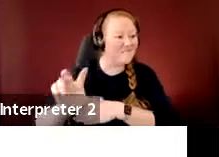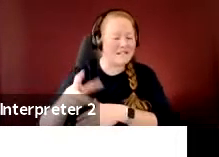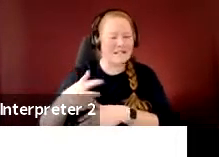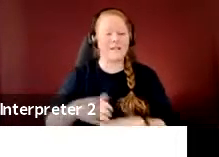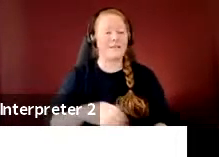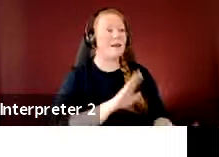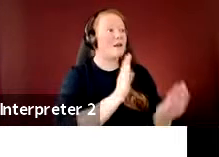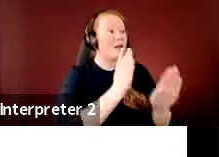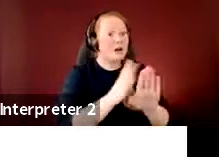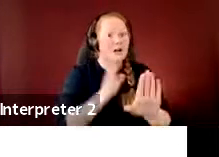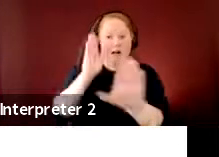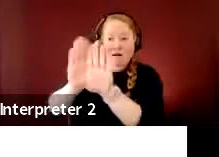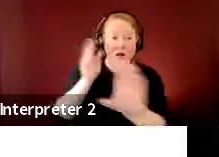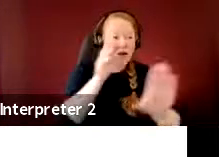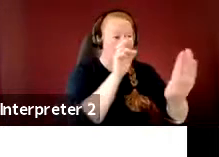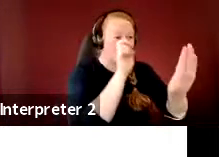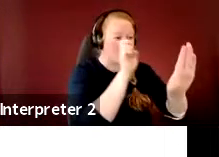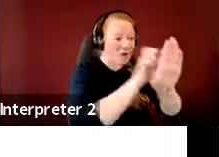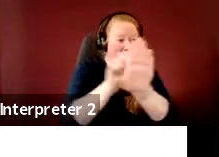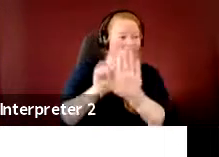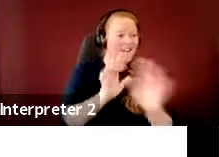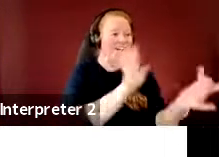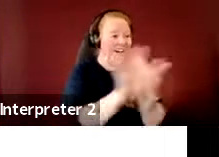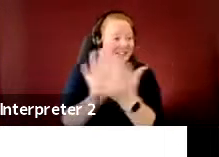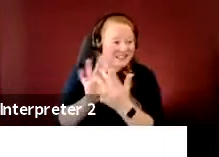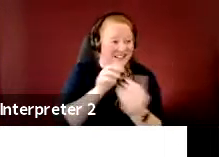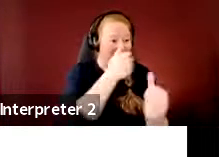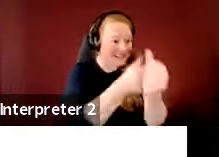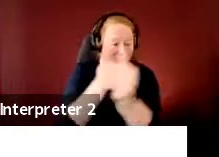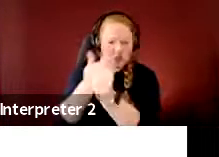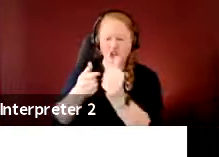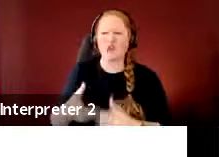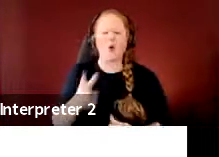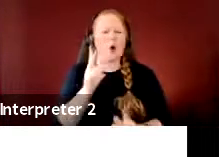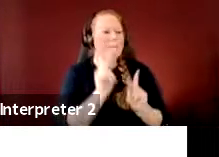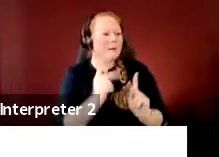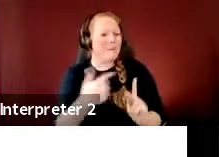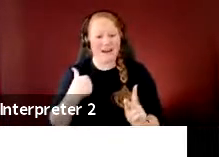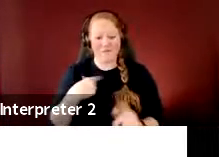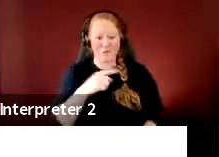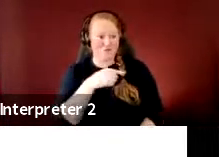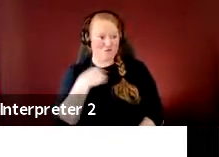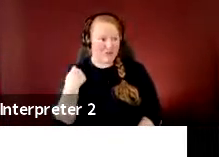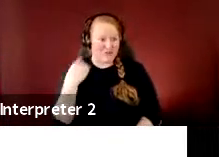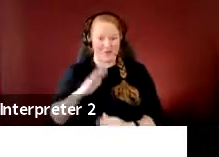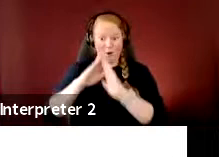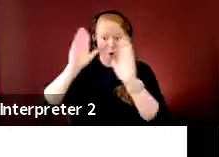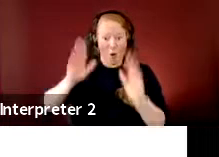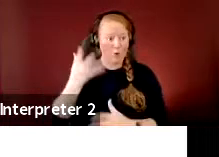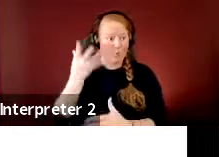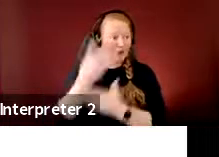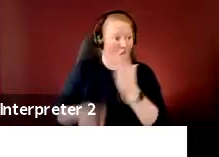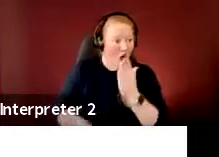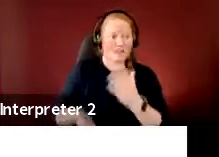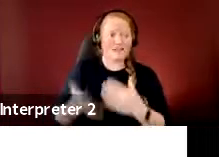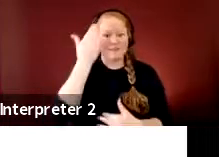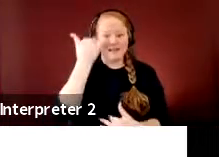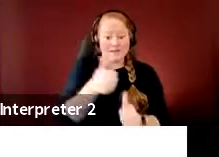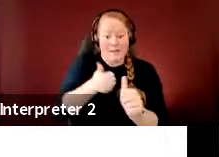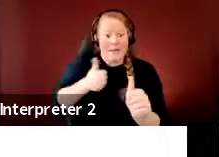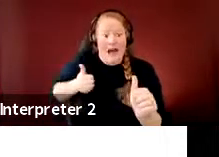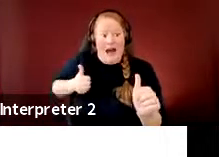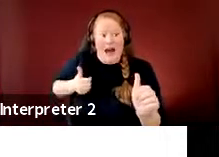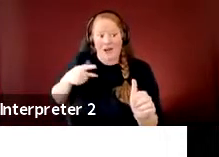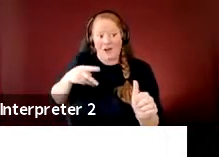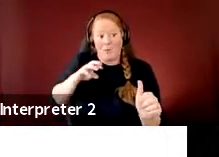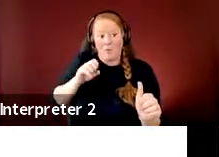Second, that a fund be created to assist those at risk of losing their homes due to being behind in property taxes. Third, expanding